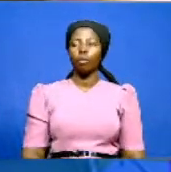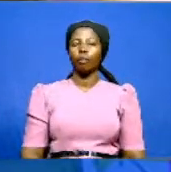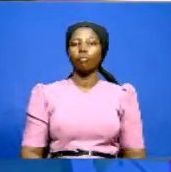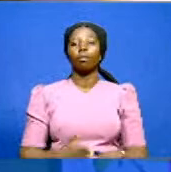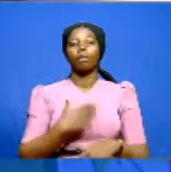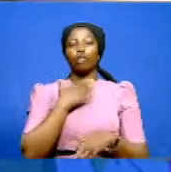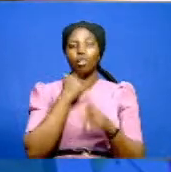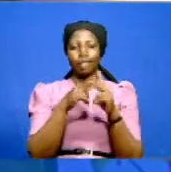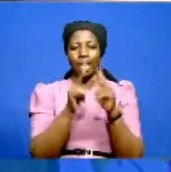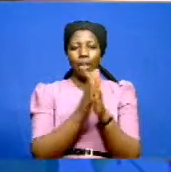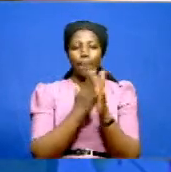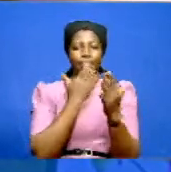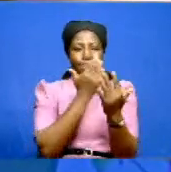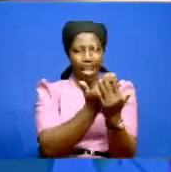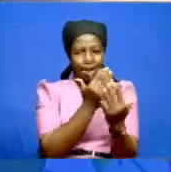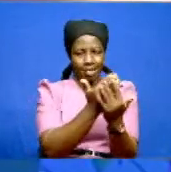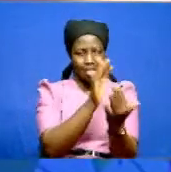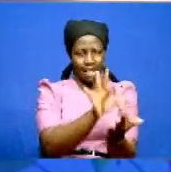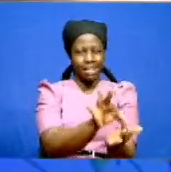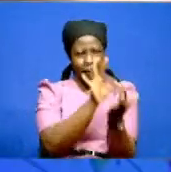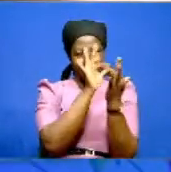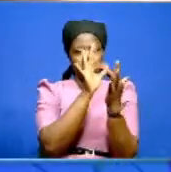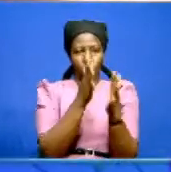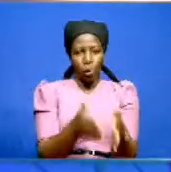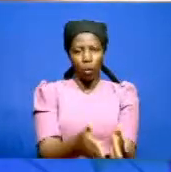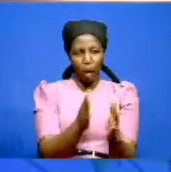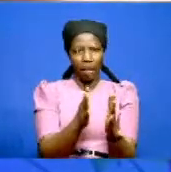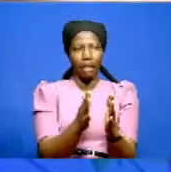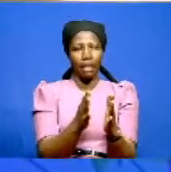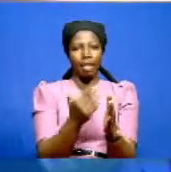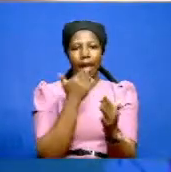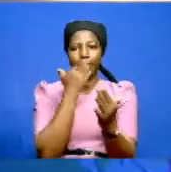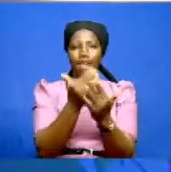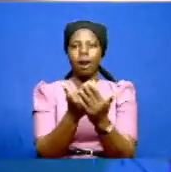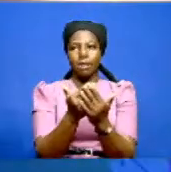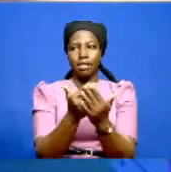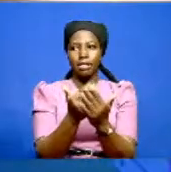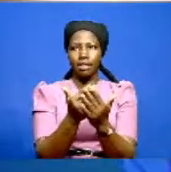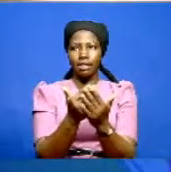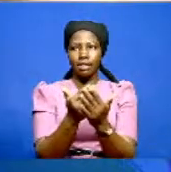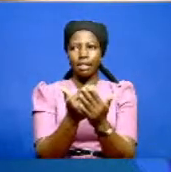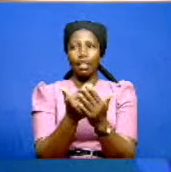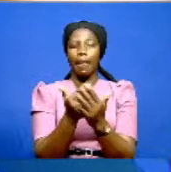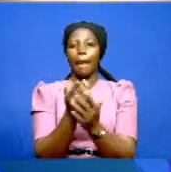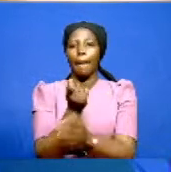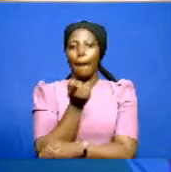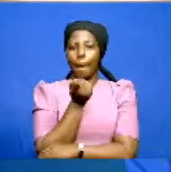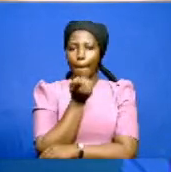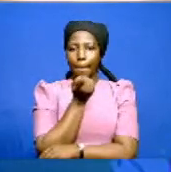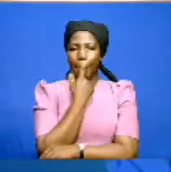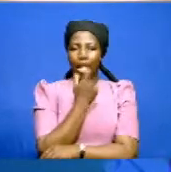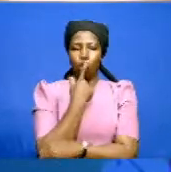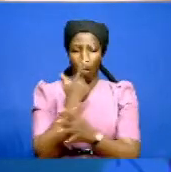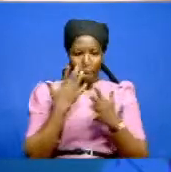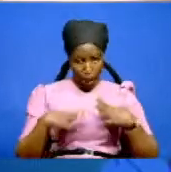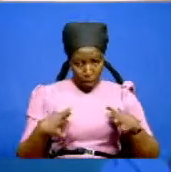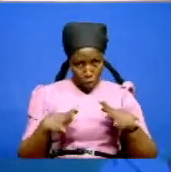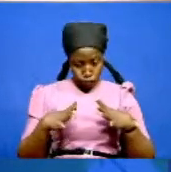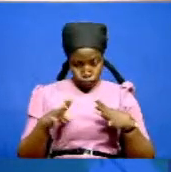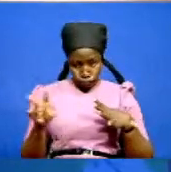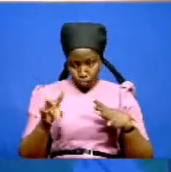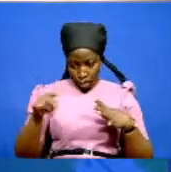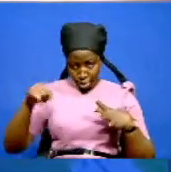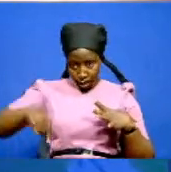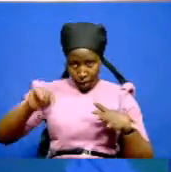thanking in a very special way the medical personnel both here in